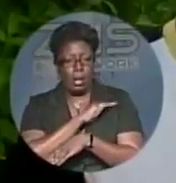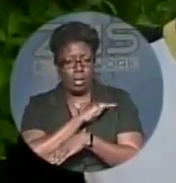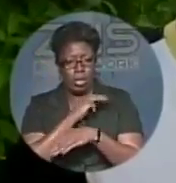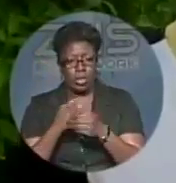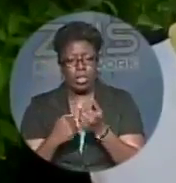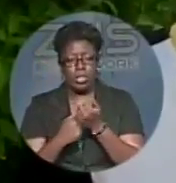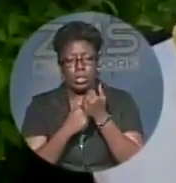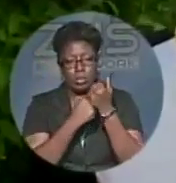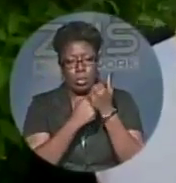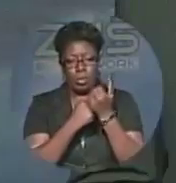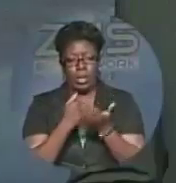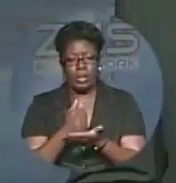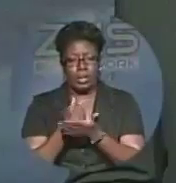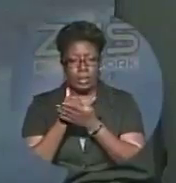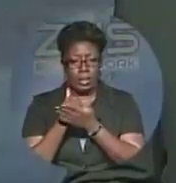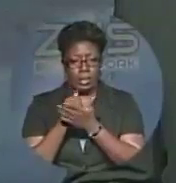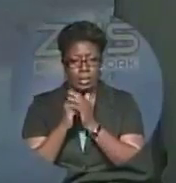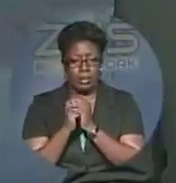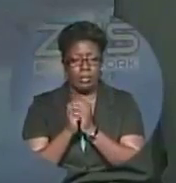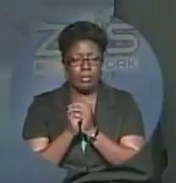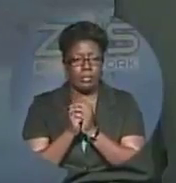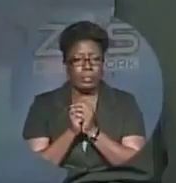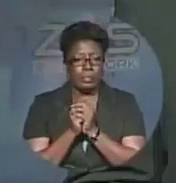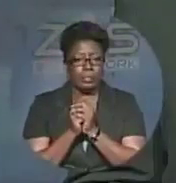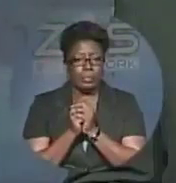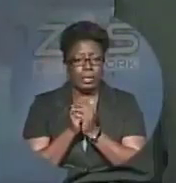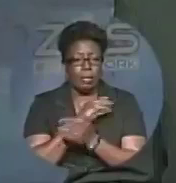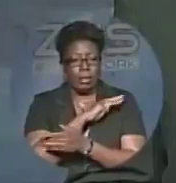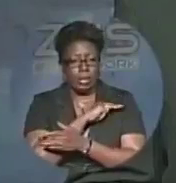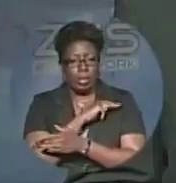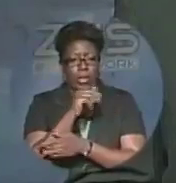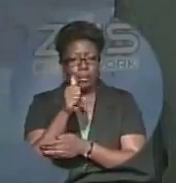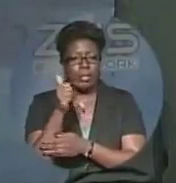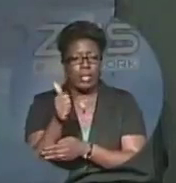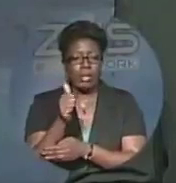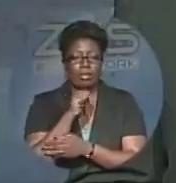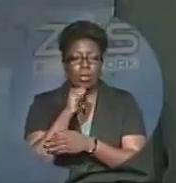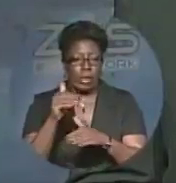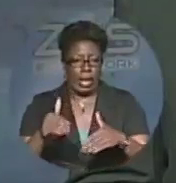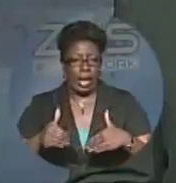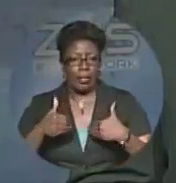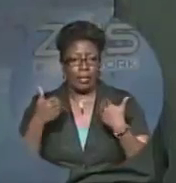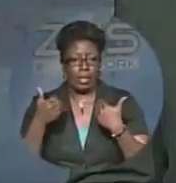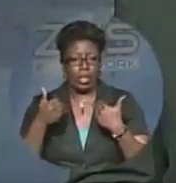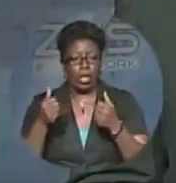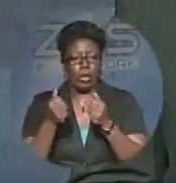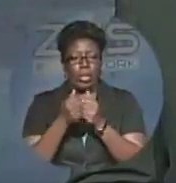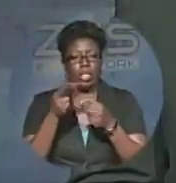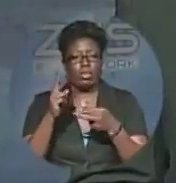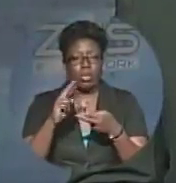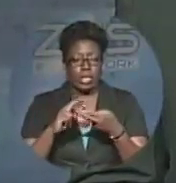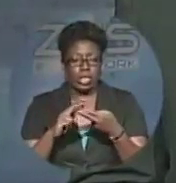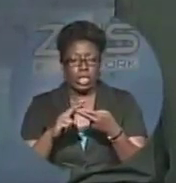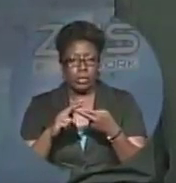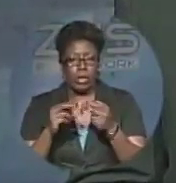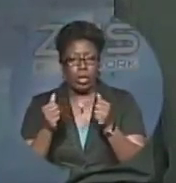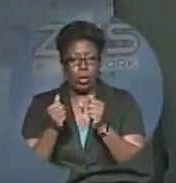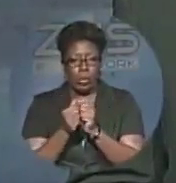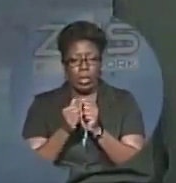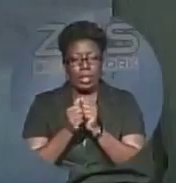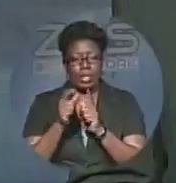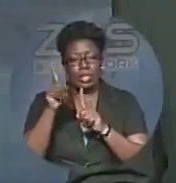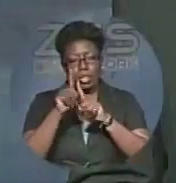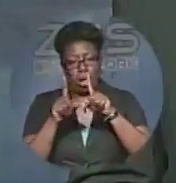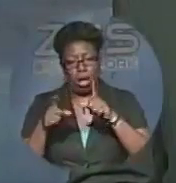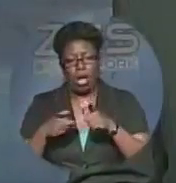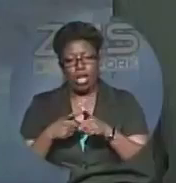his support. Now, McDonald himself couldn't be any happier about his relationship with the Star Trackers. In fact, he hopes